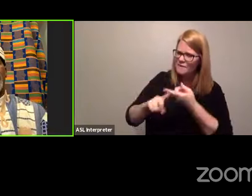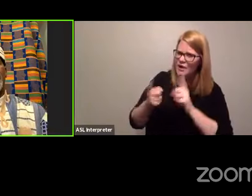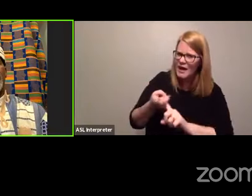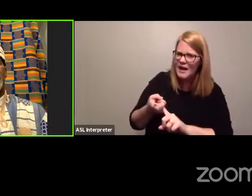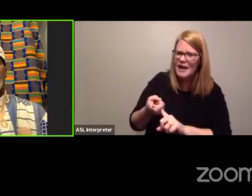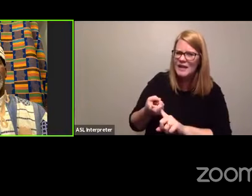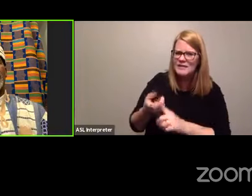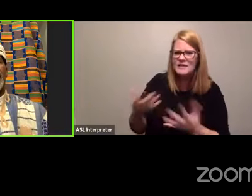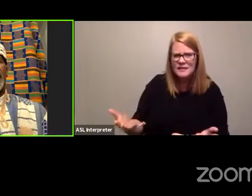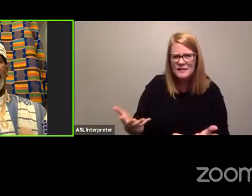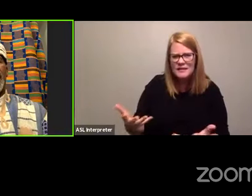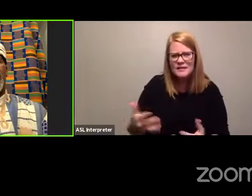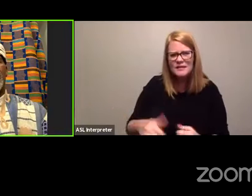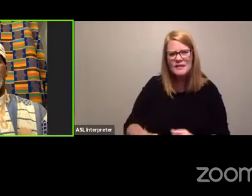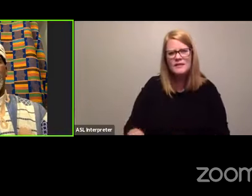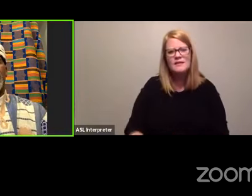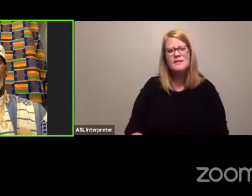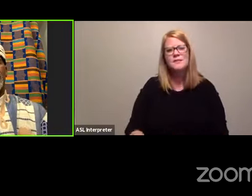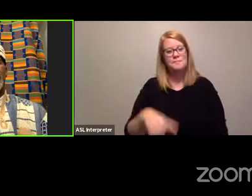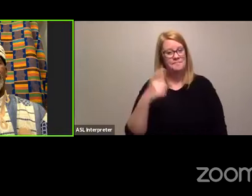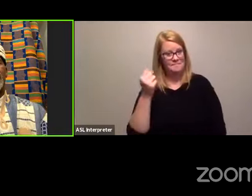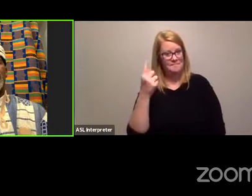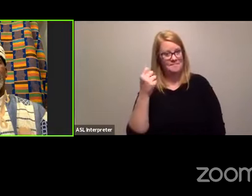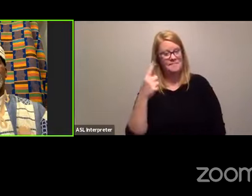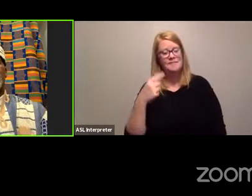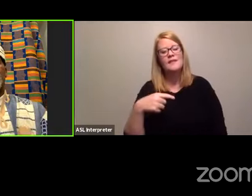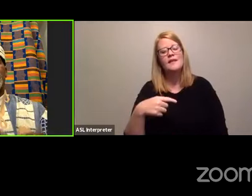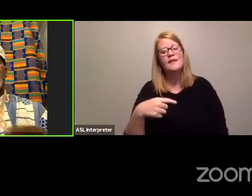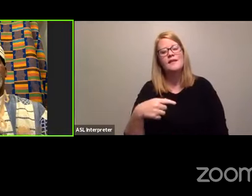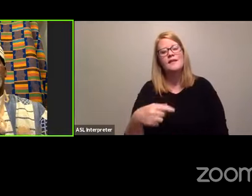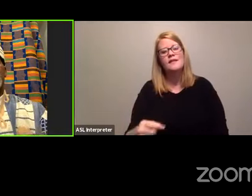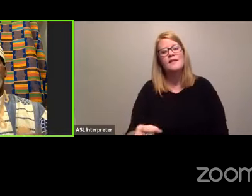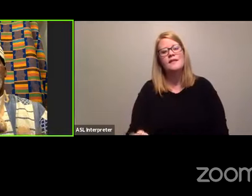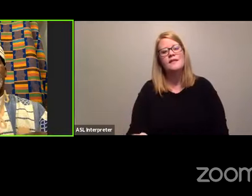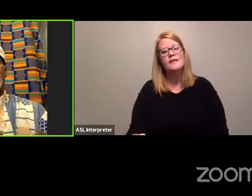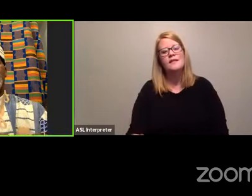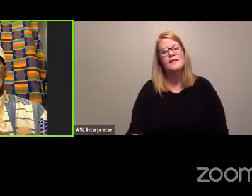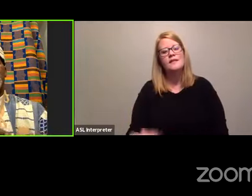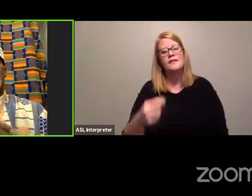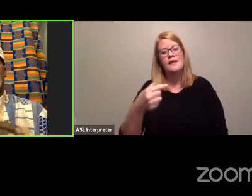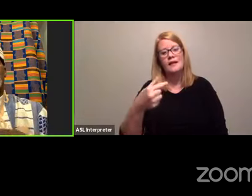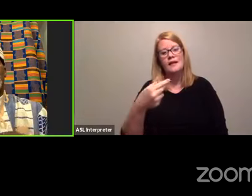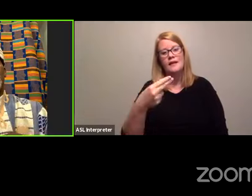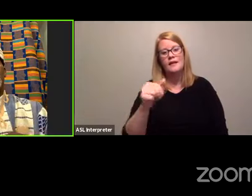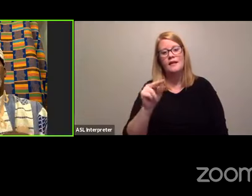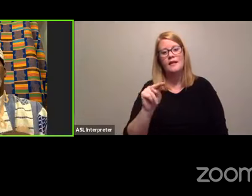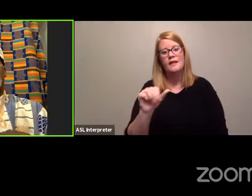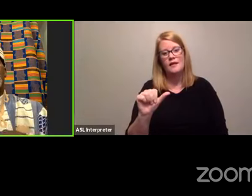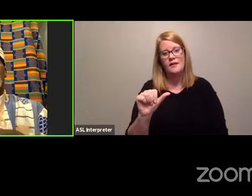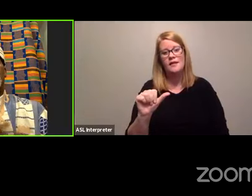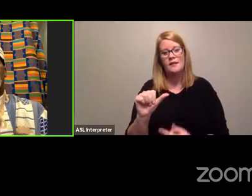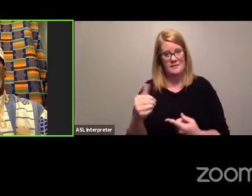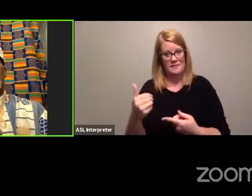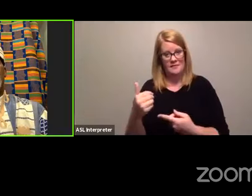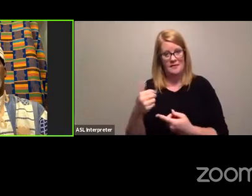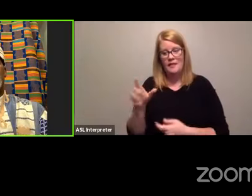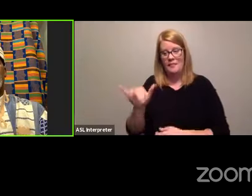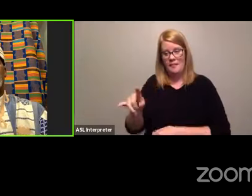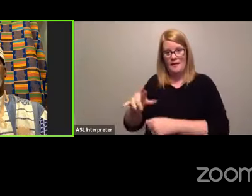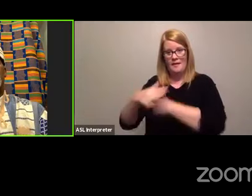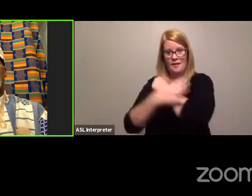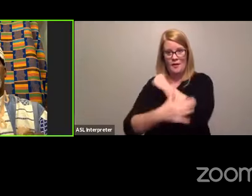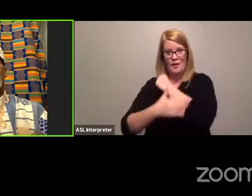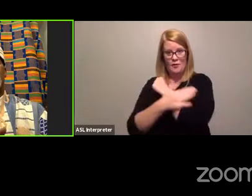of Ghana, they have bracelets twisted in the likeness of the snake in